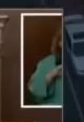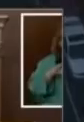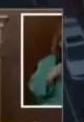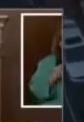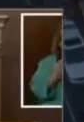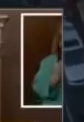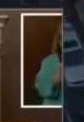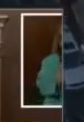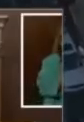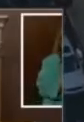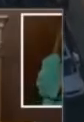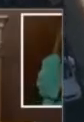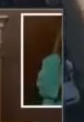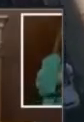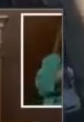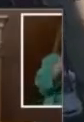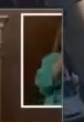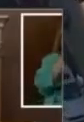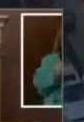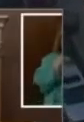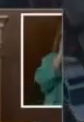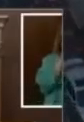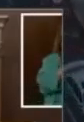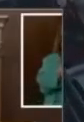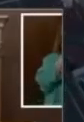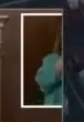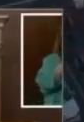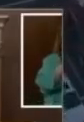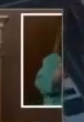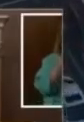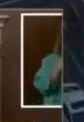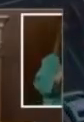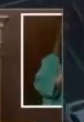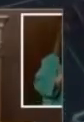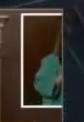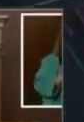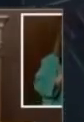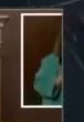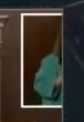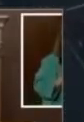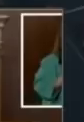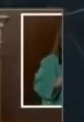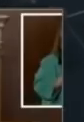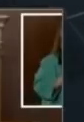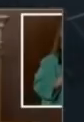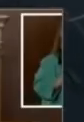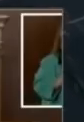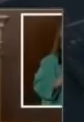and it's what I'm going to work towards. Again,